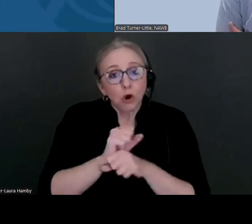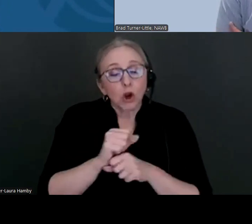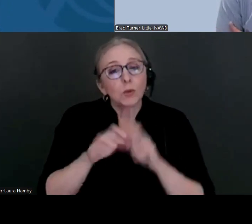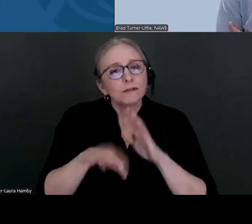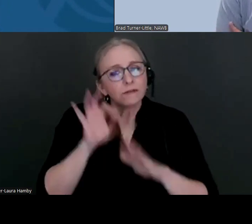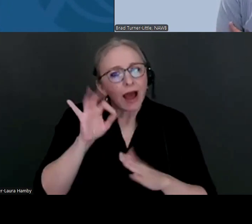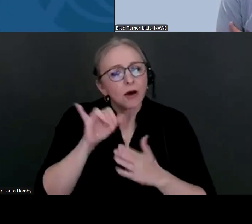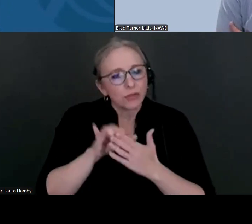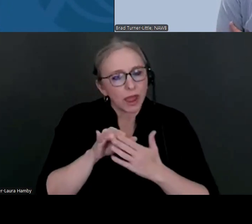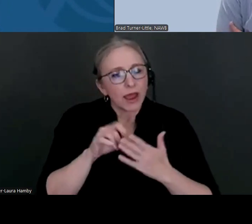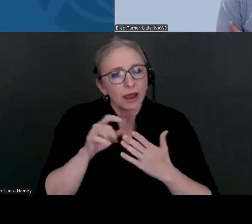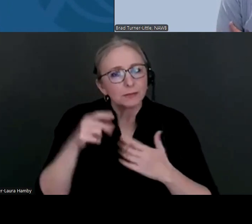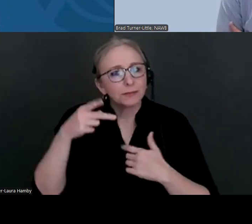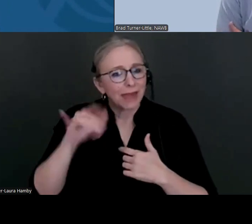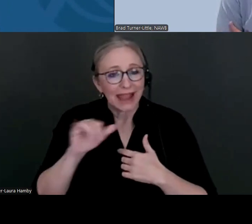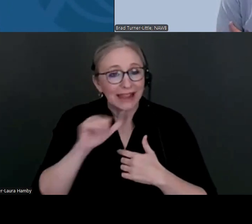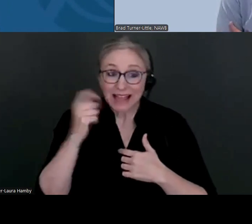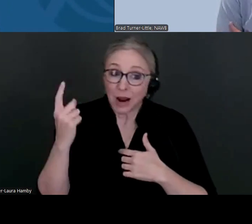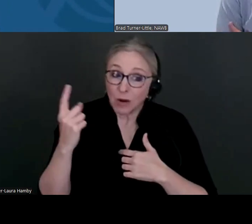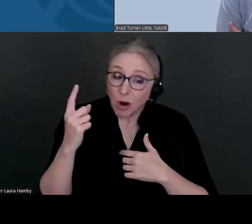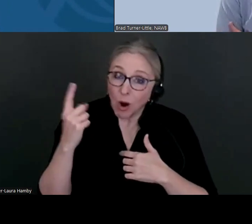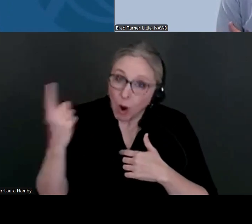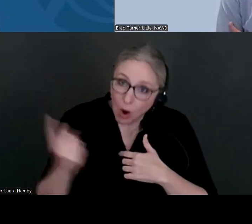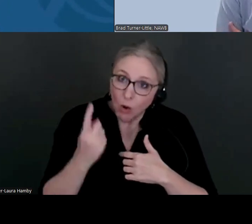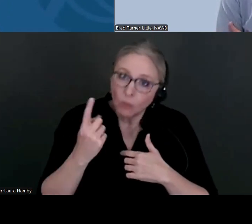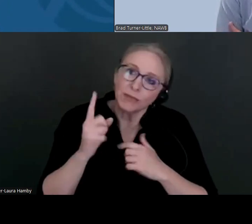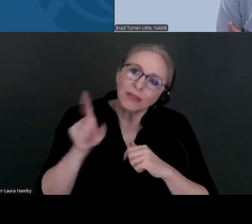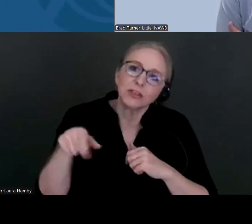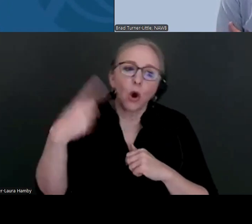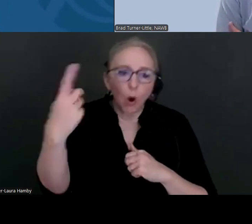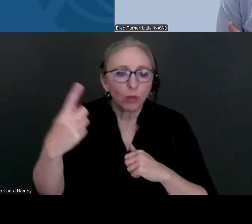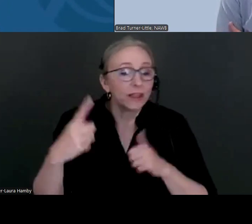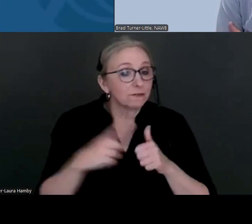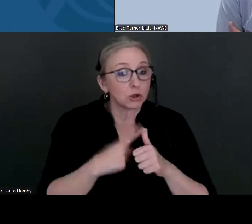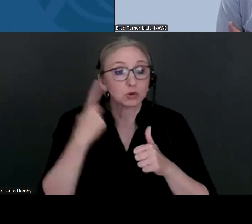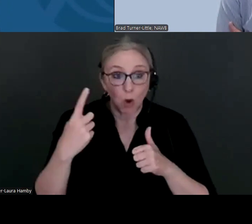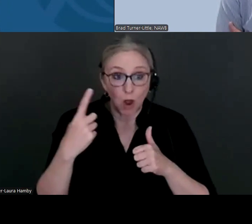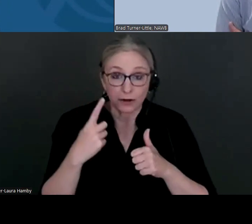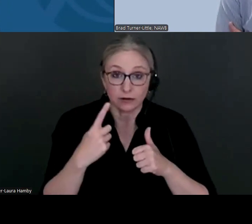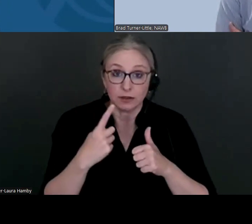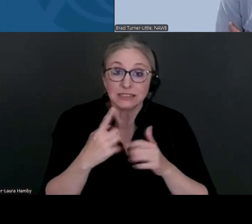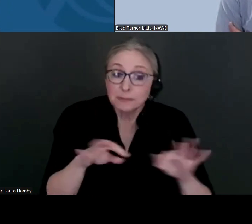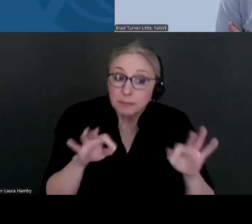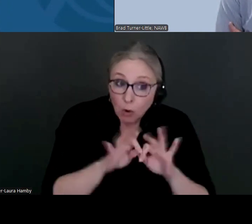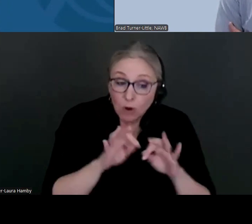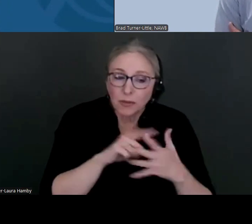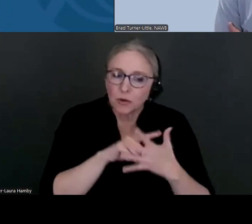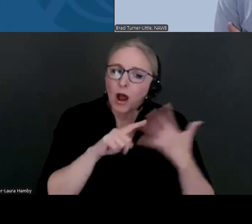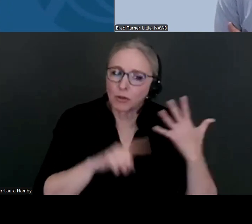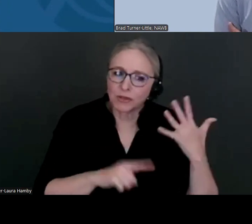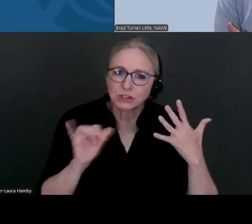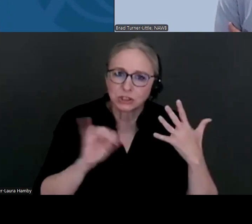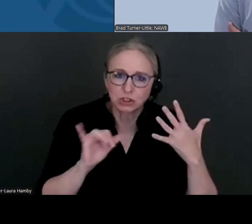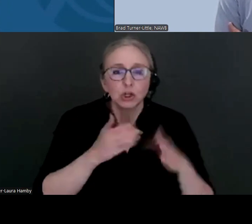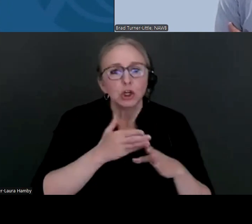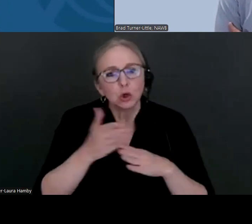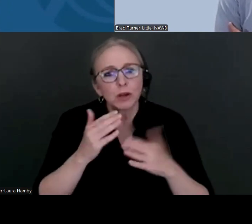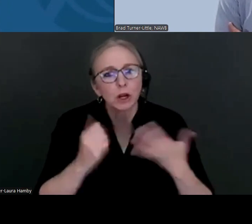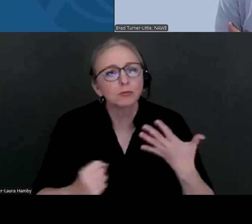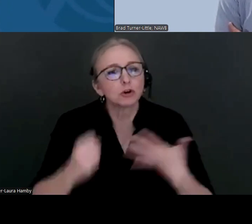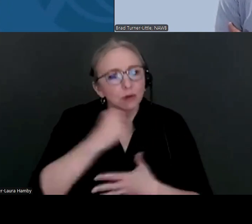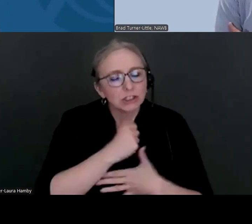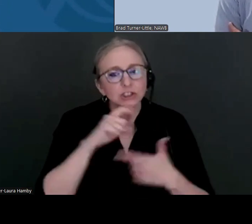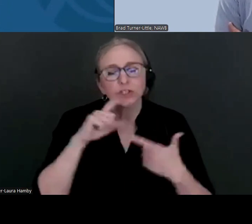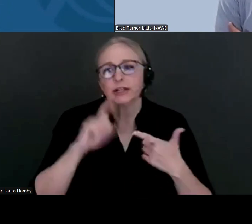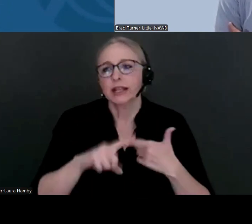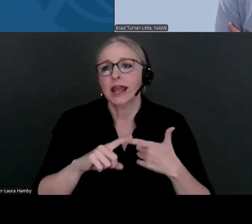that pay is not always the first one, believe it or not. It's important, but there are lots of other things, such as career progression